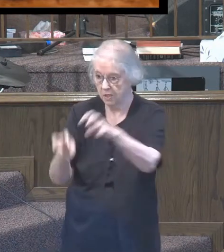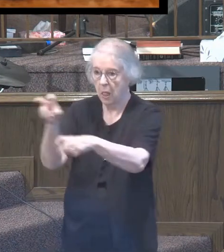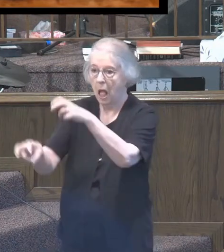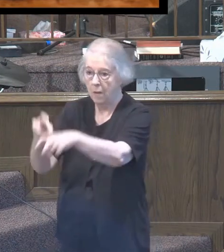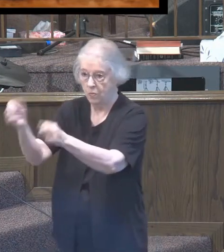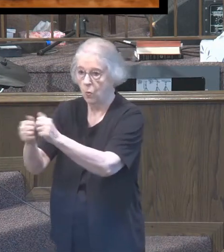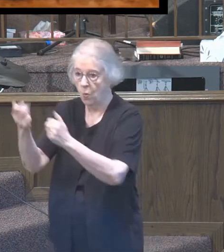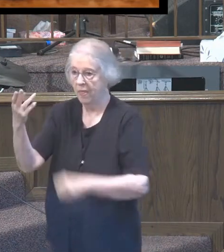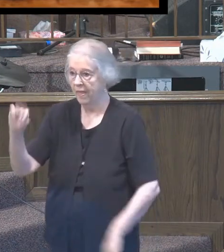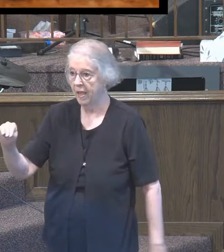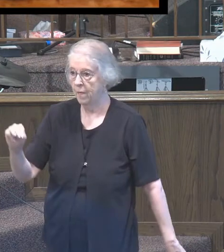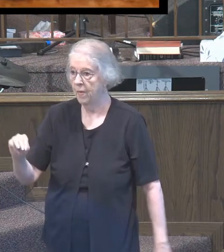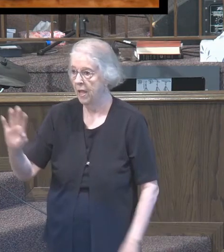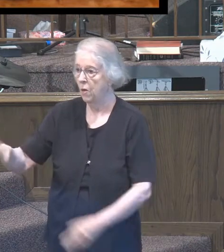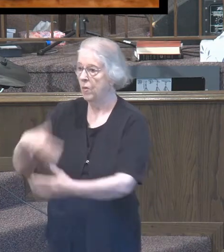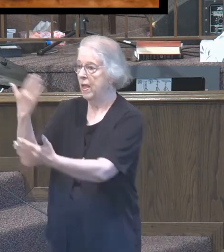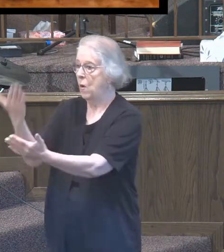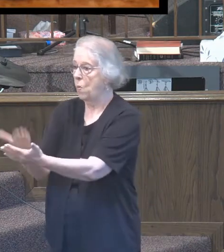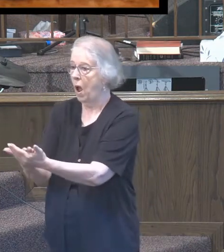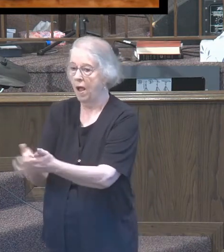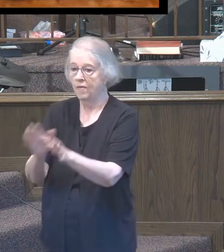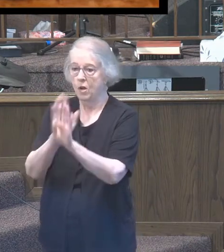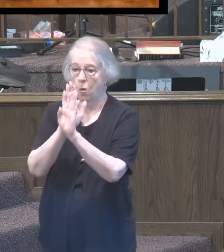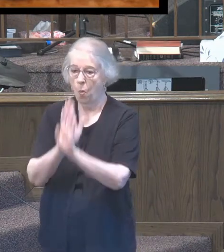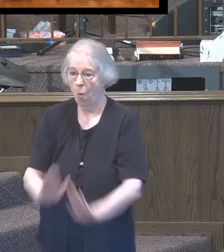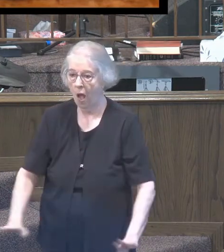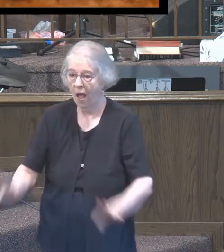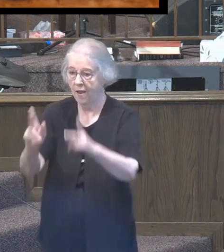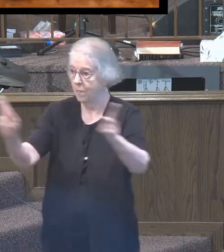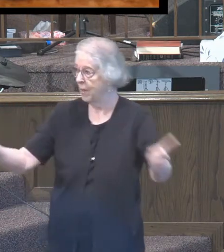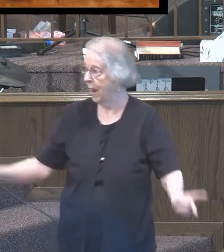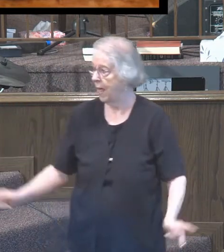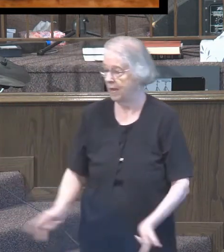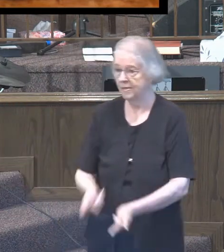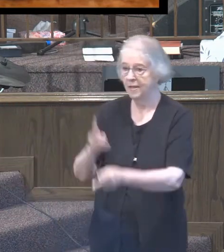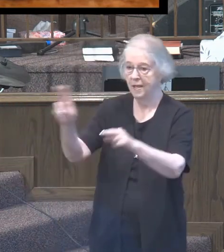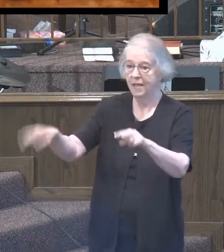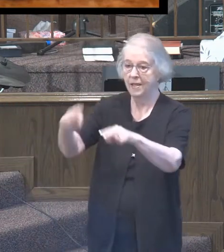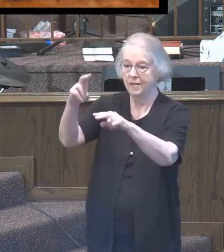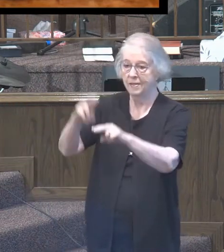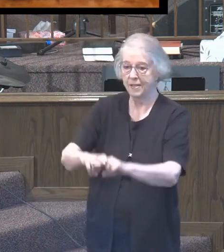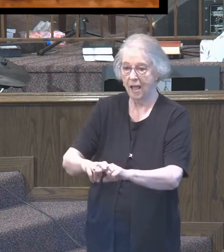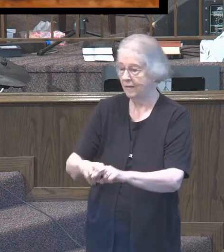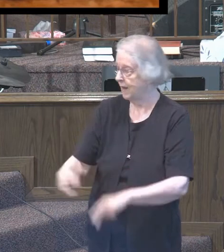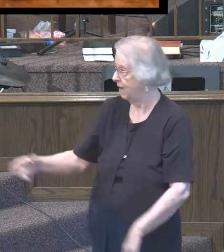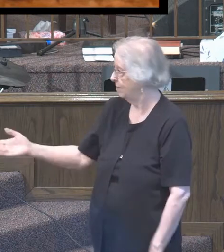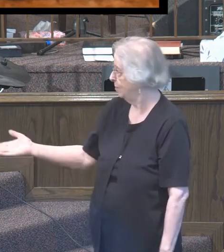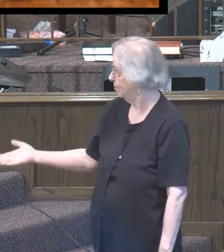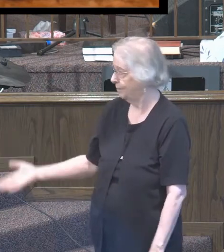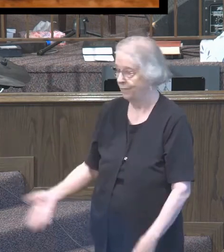place, he sat down and taught his climbing